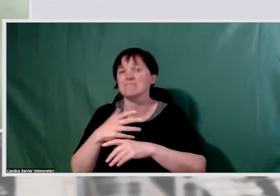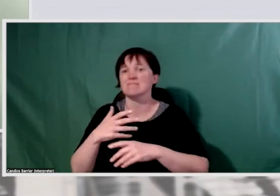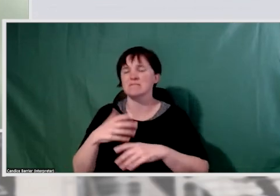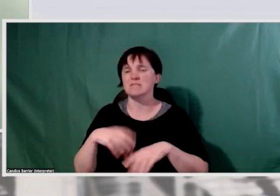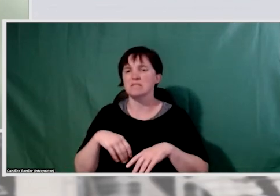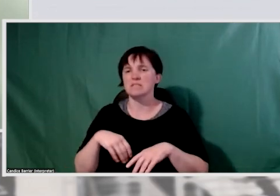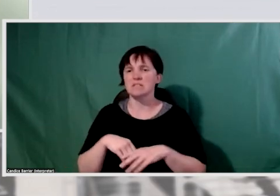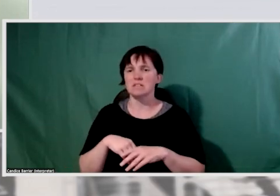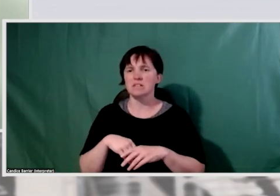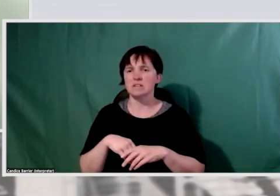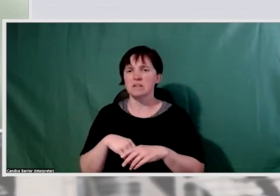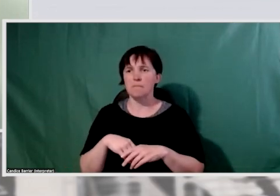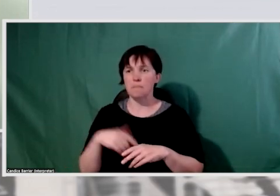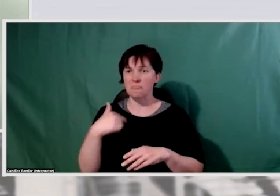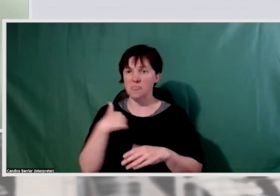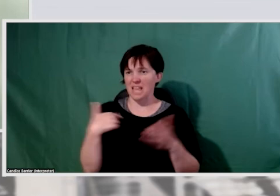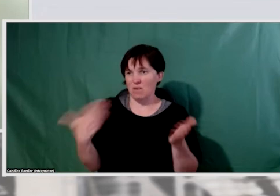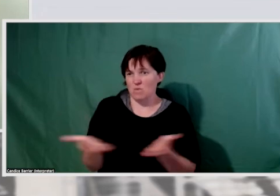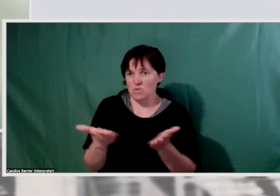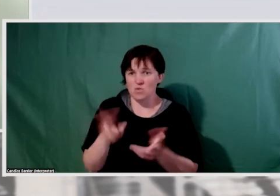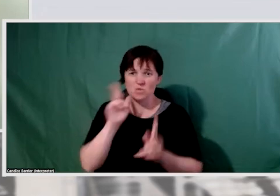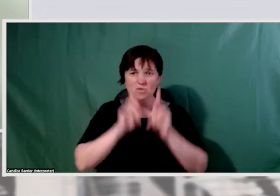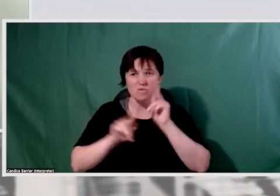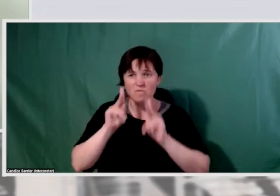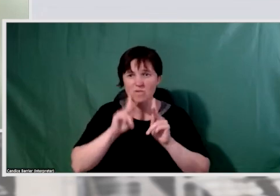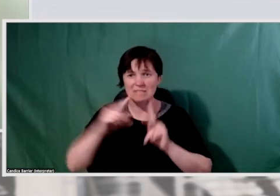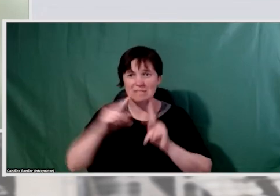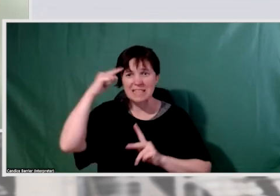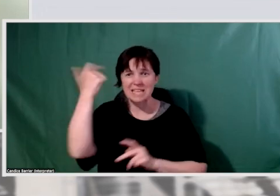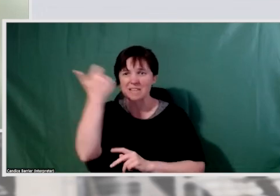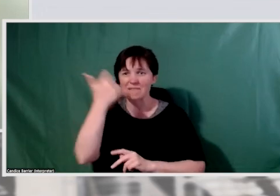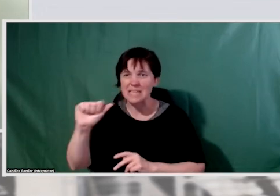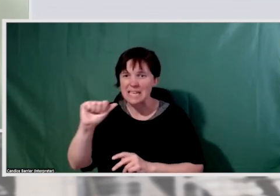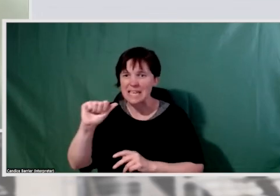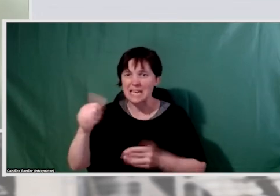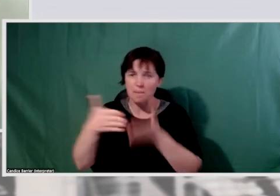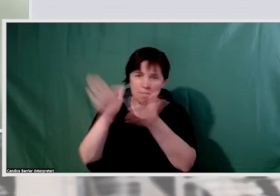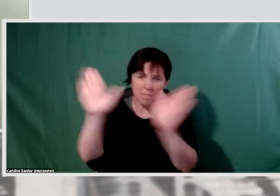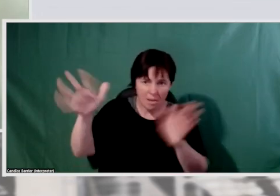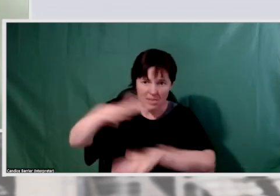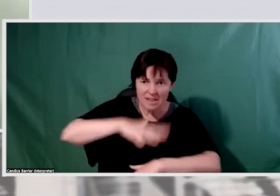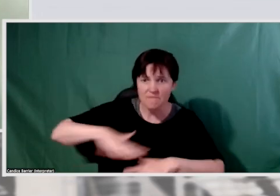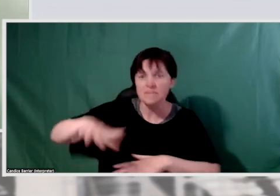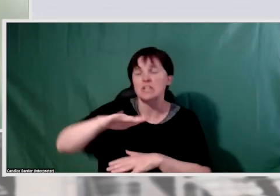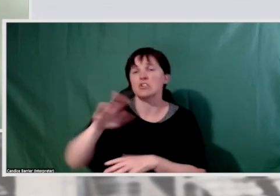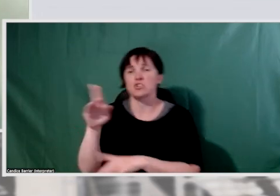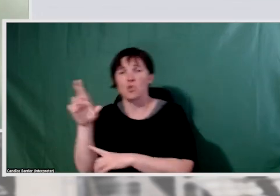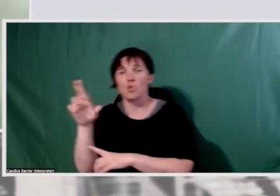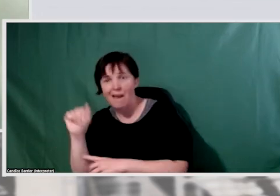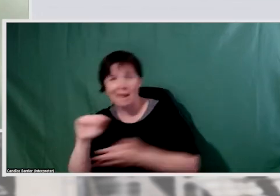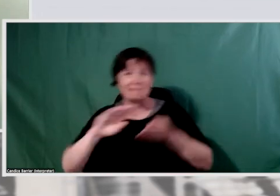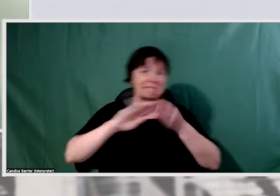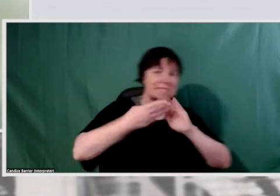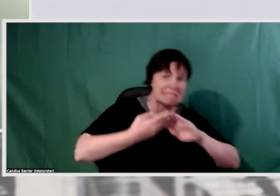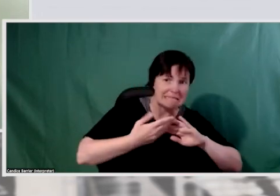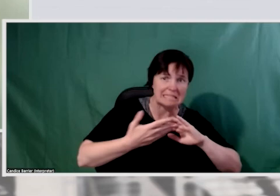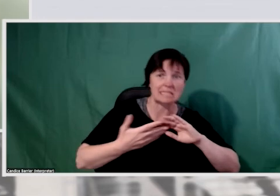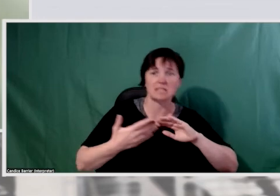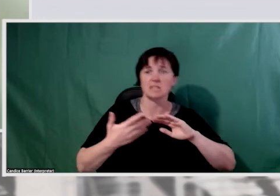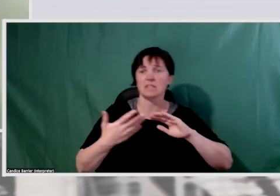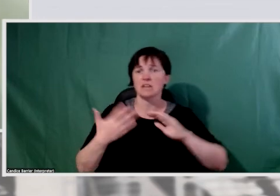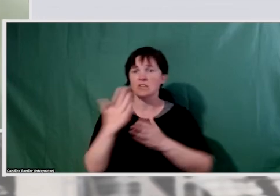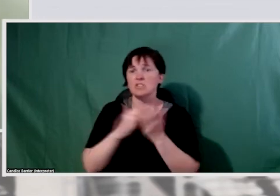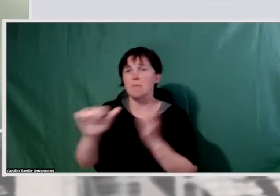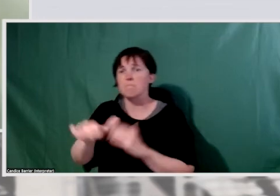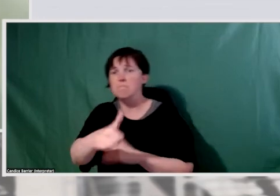if I would encourage folks to think about any publicly owned land, whether it's owned by the URA, the city, or some other